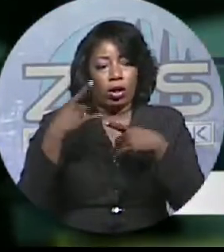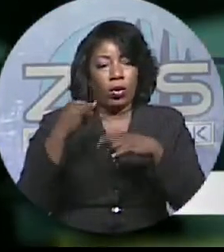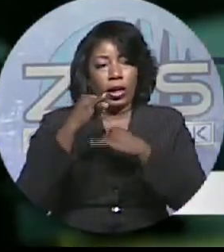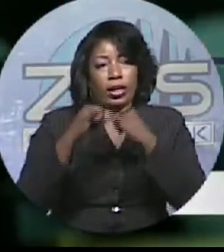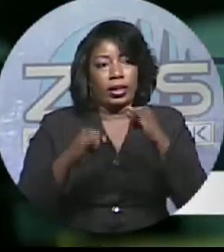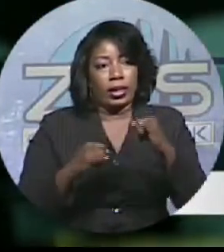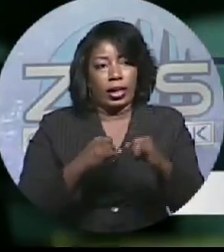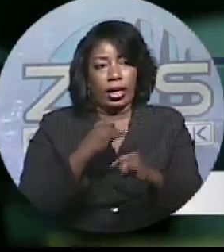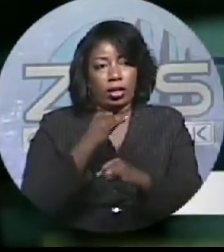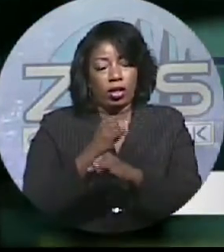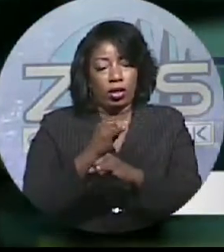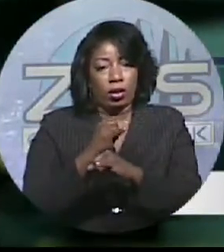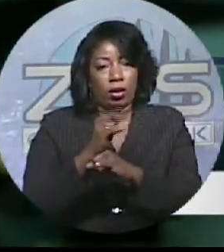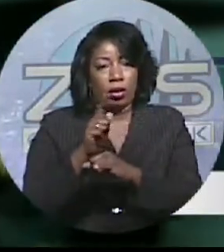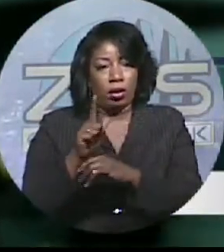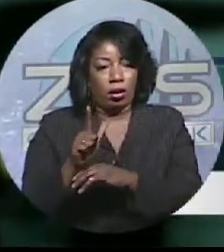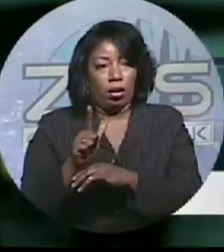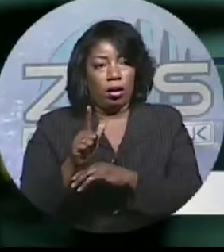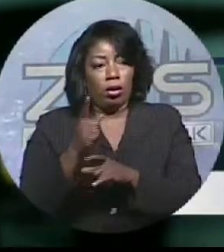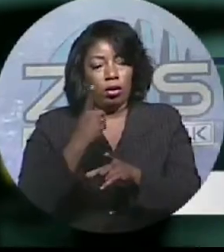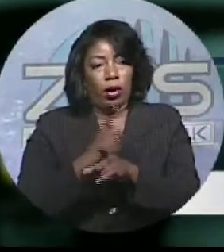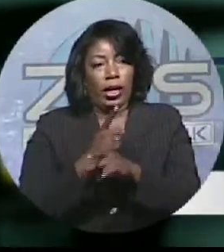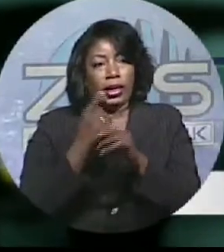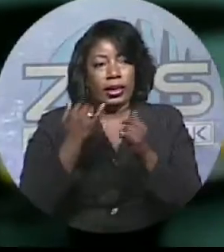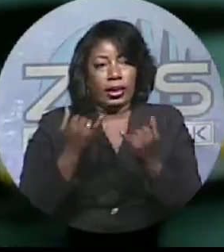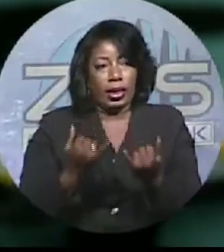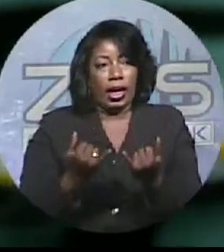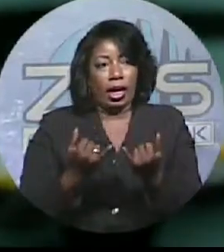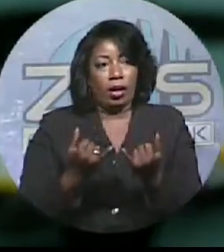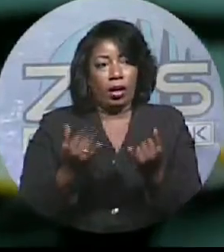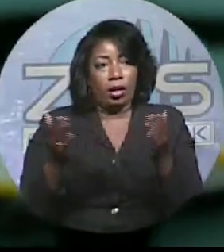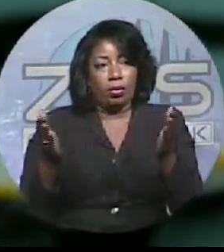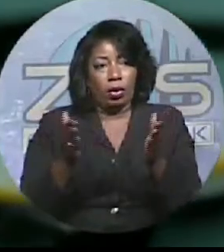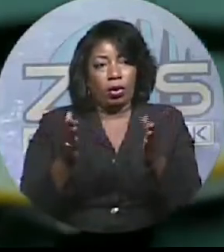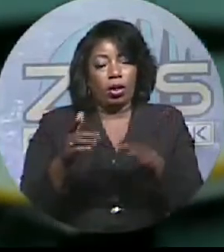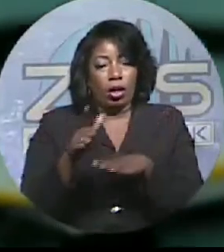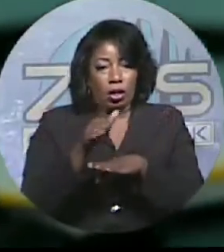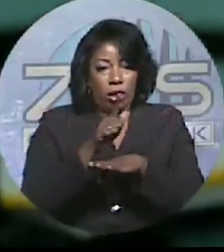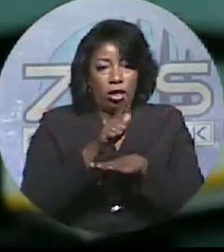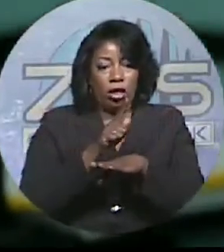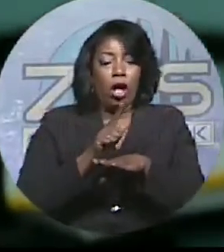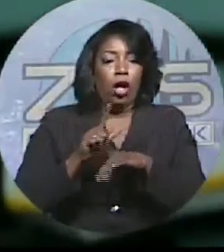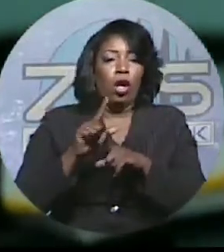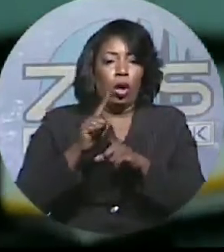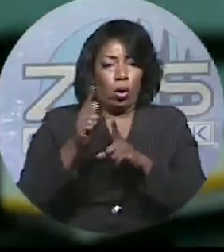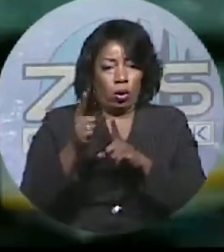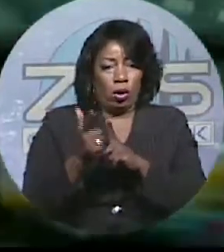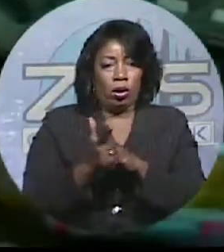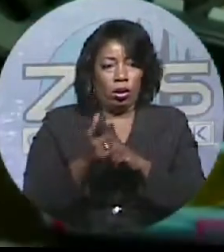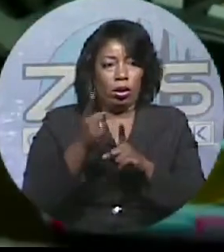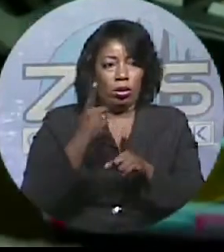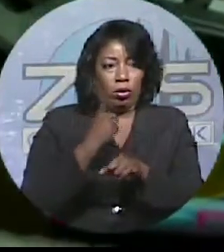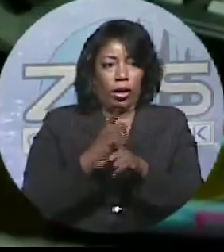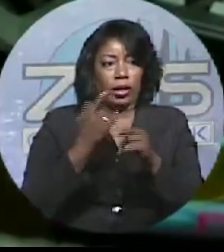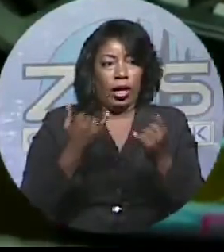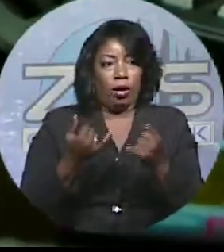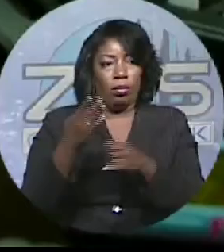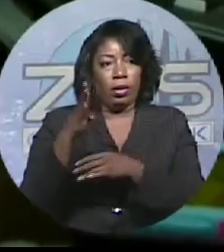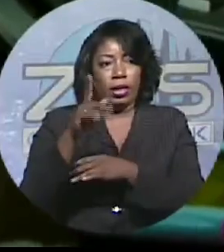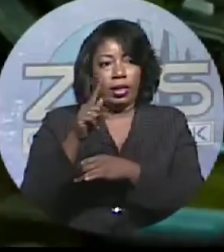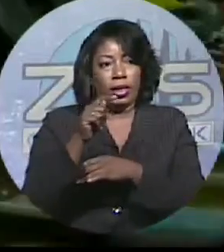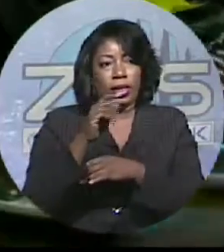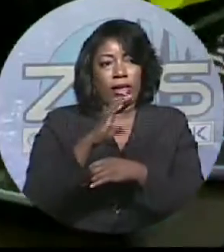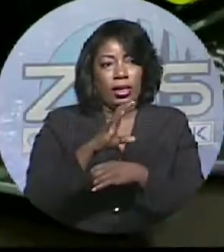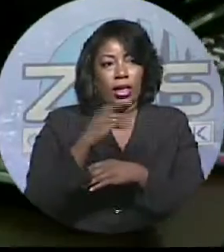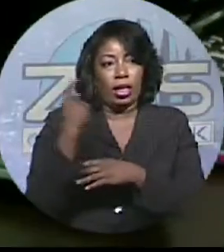international fully, but right now it's mostly local for now. And BTC